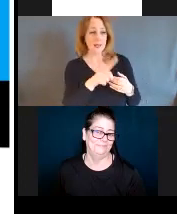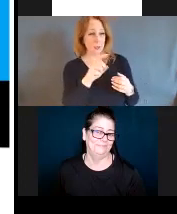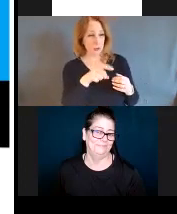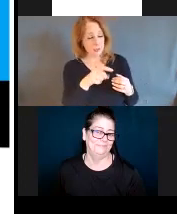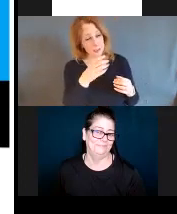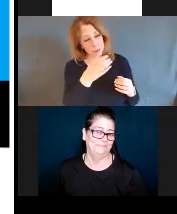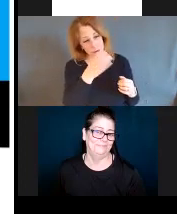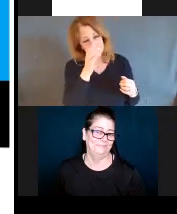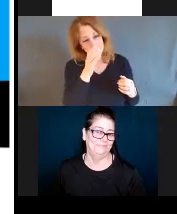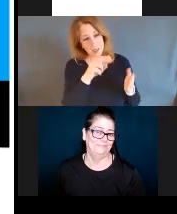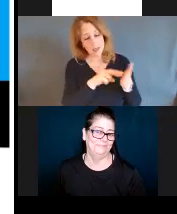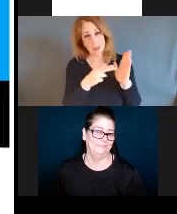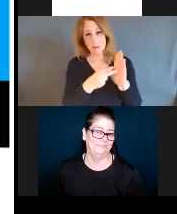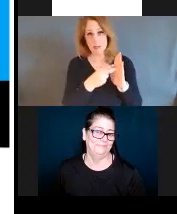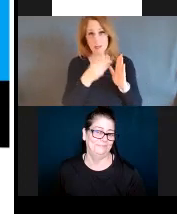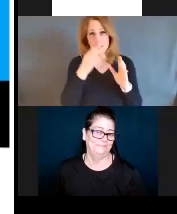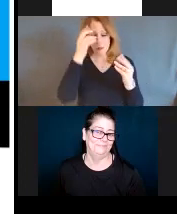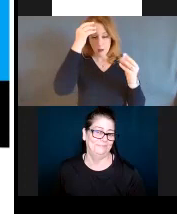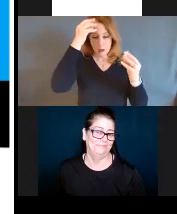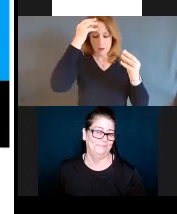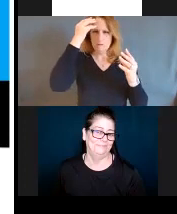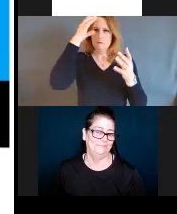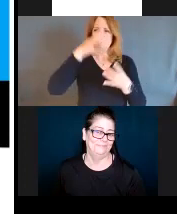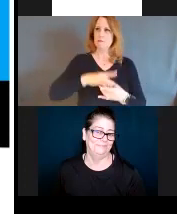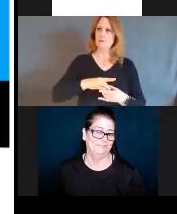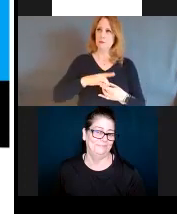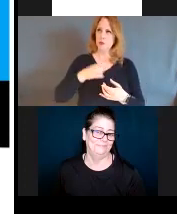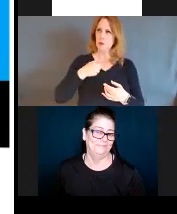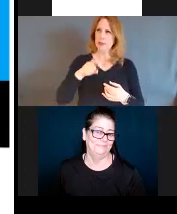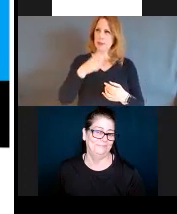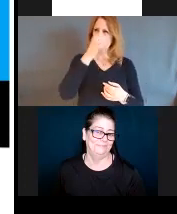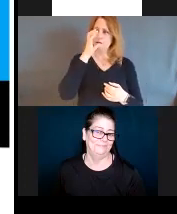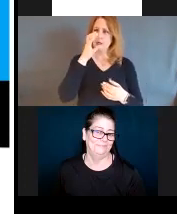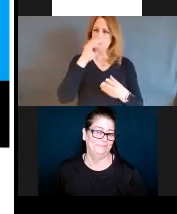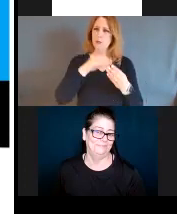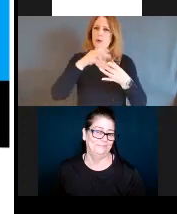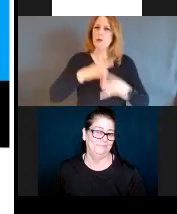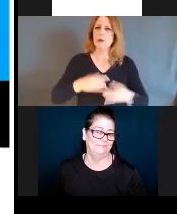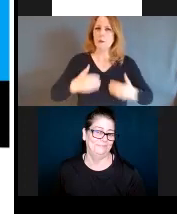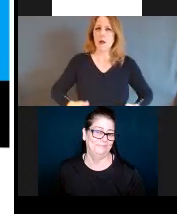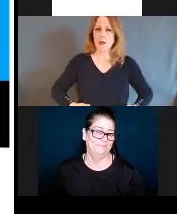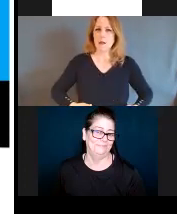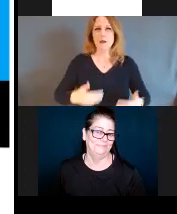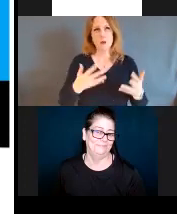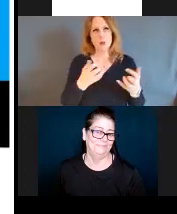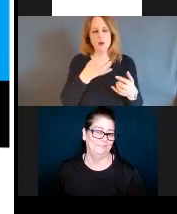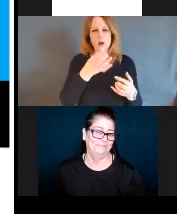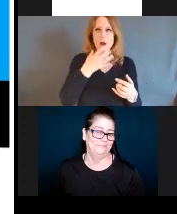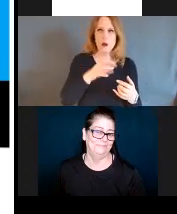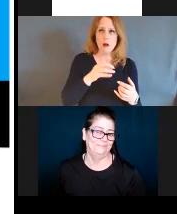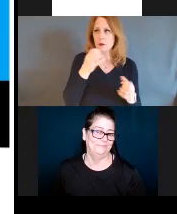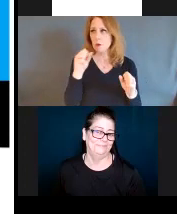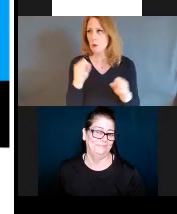head and into their physical body. Like, do I need a drink? If I want a drink, what do I want? Hot, cold,